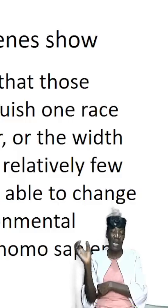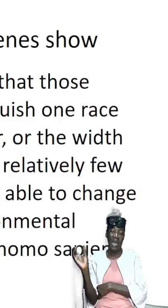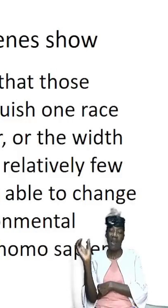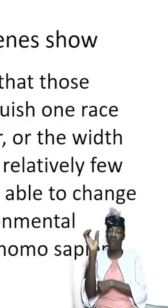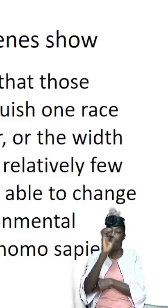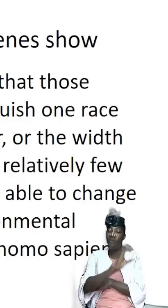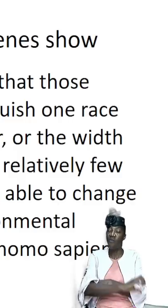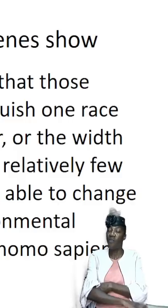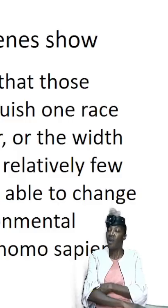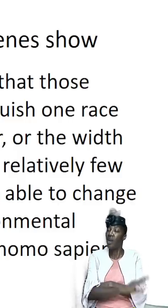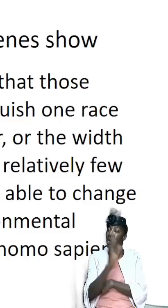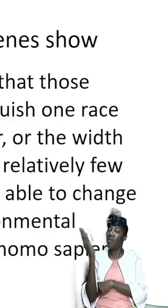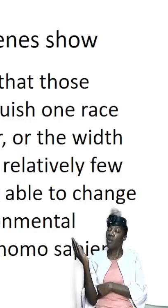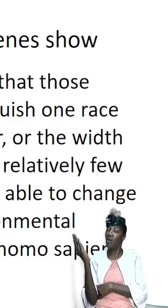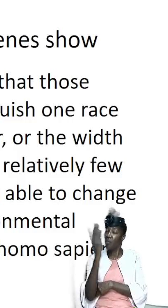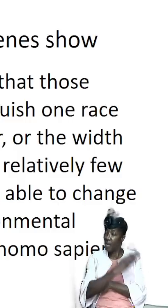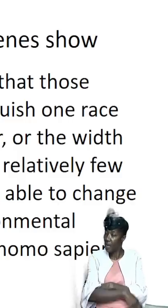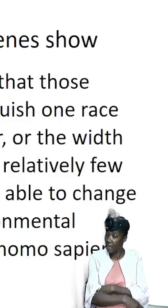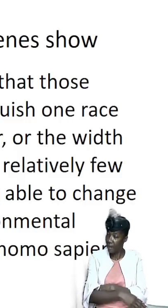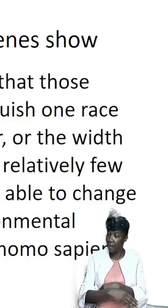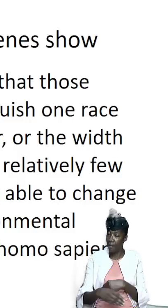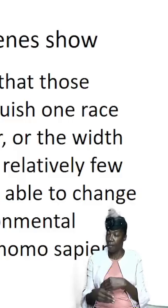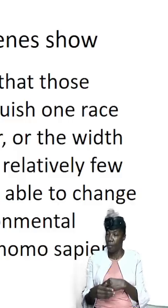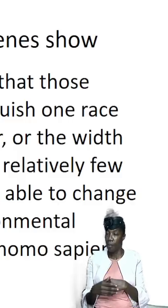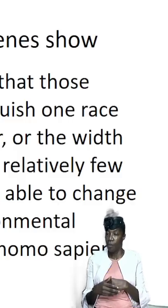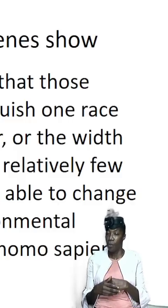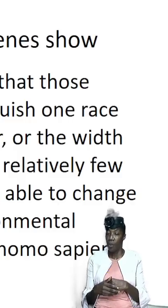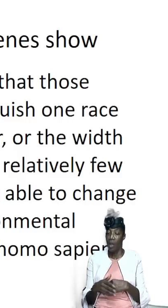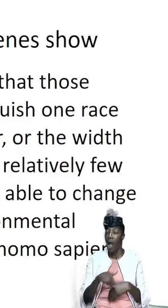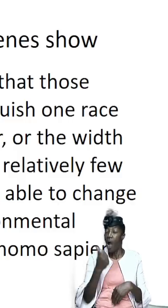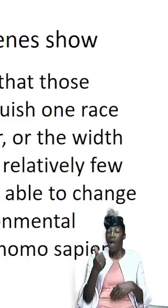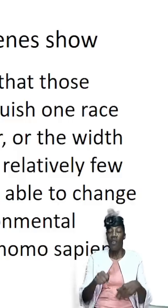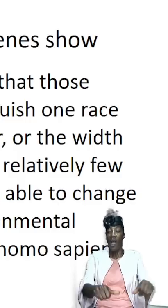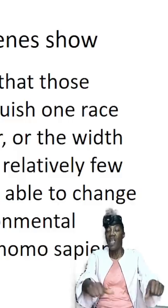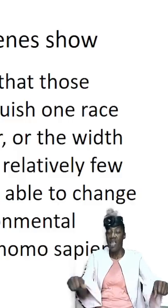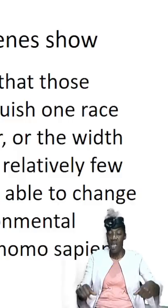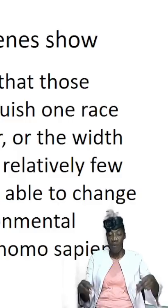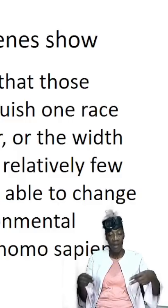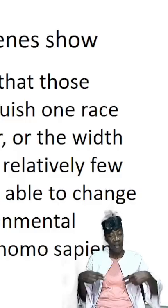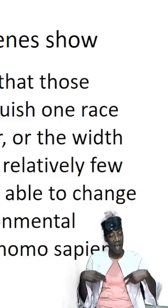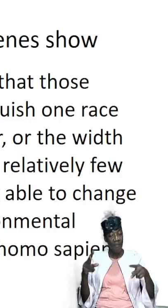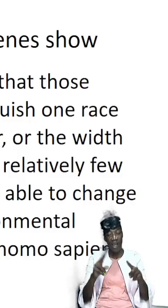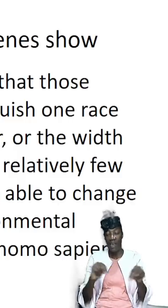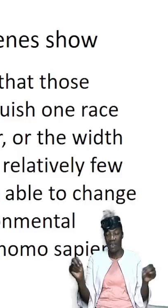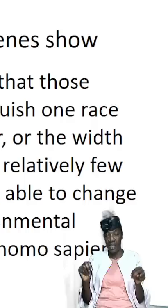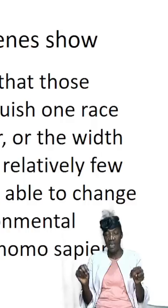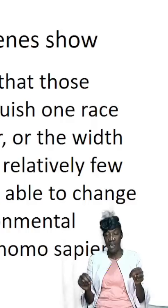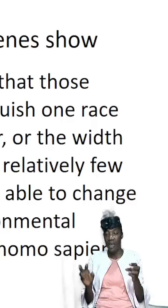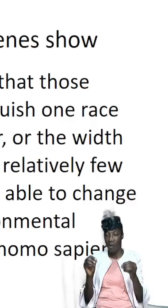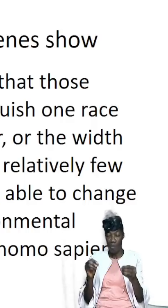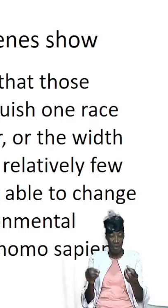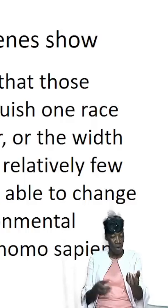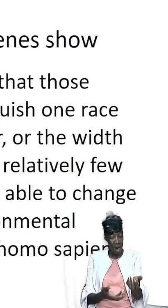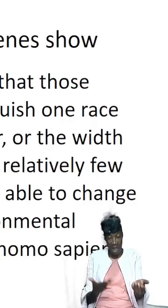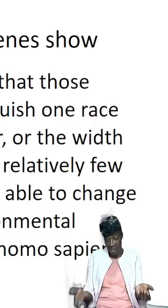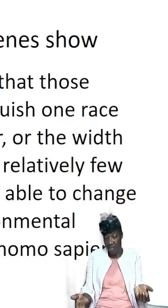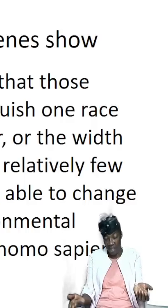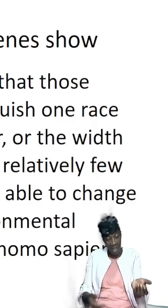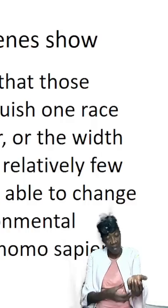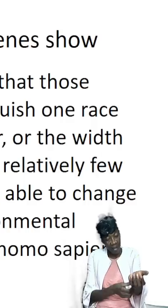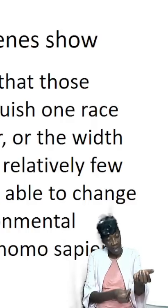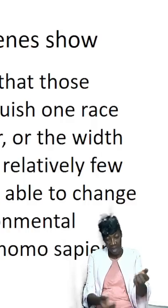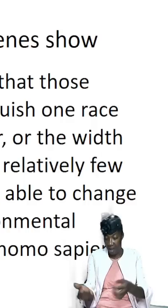in certain areas, as opposed to other areas that have need for more pigmentation, more melanin in the skin in some